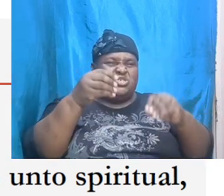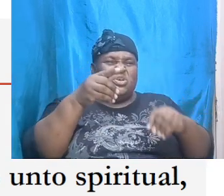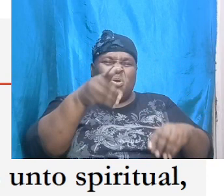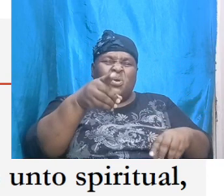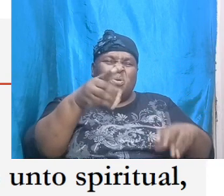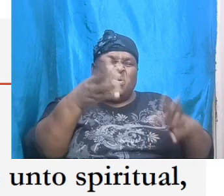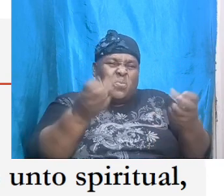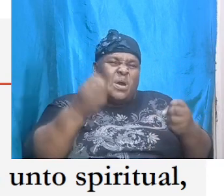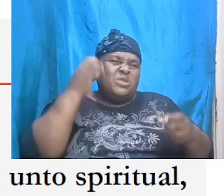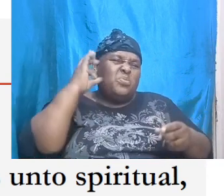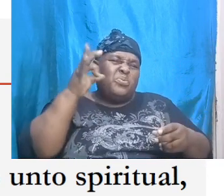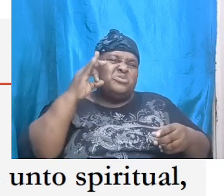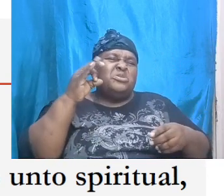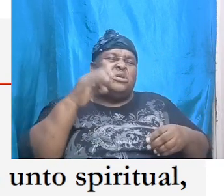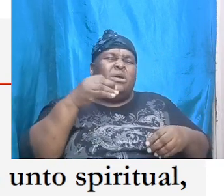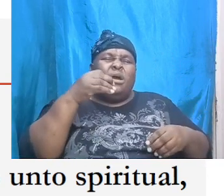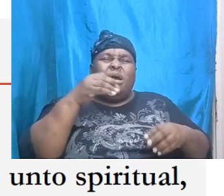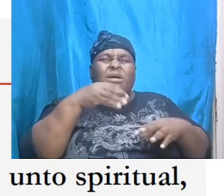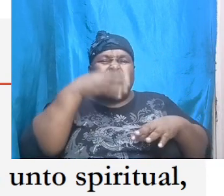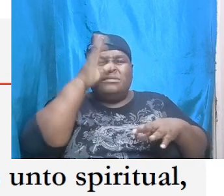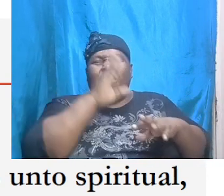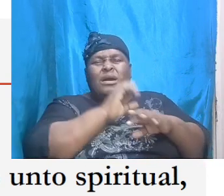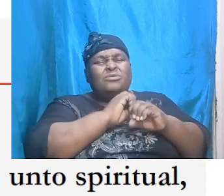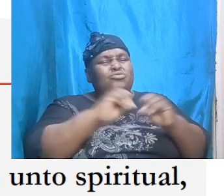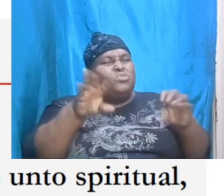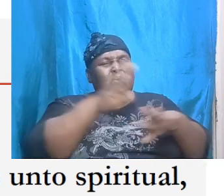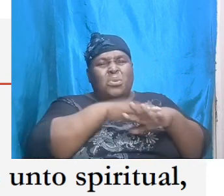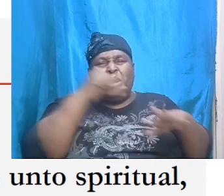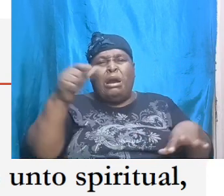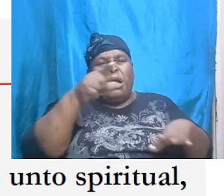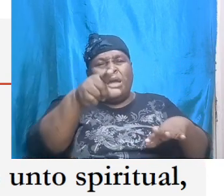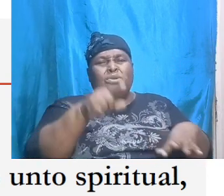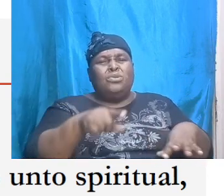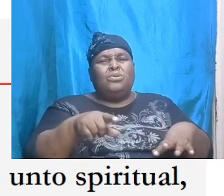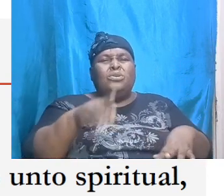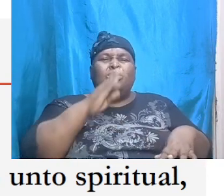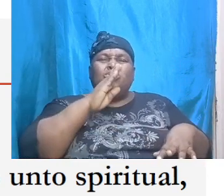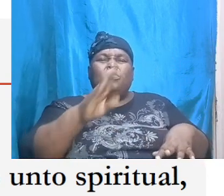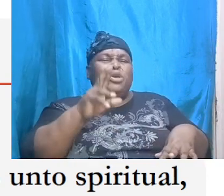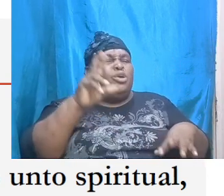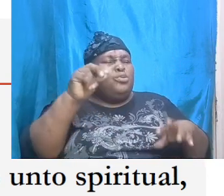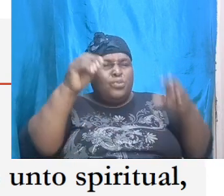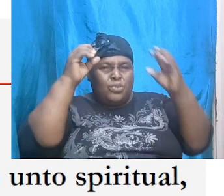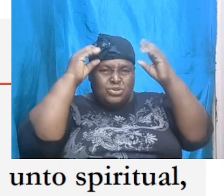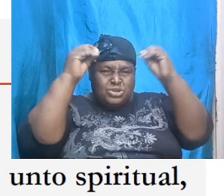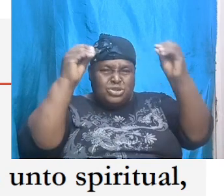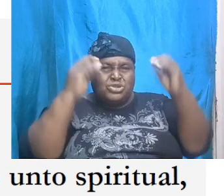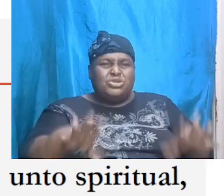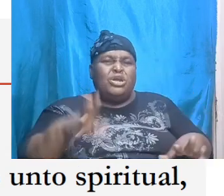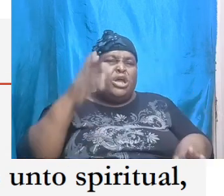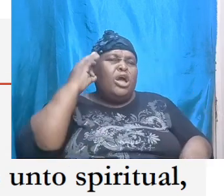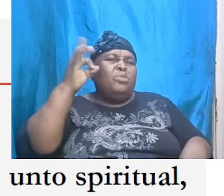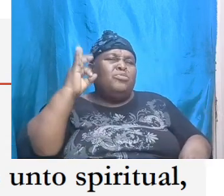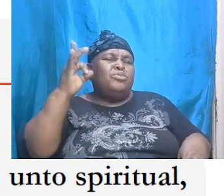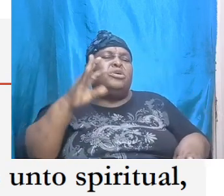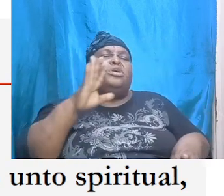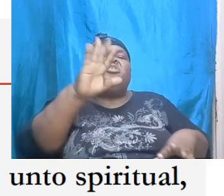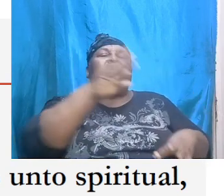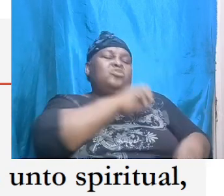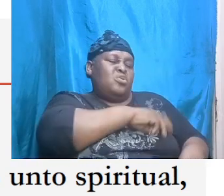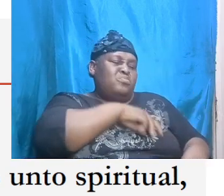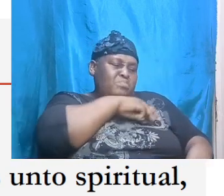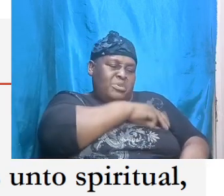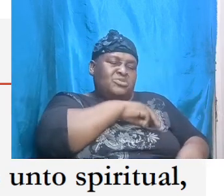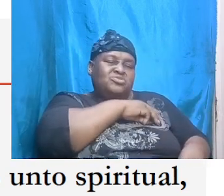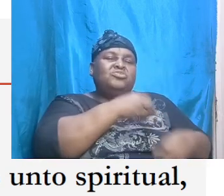called you to do these things. But you don't need to do what God, and if you believe that these things God has called you to do, your ministry will make room